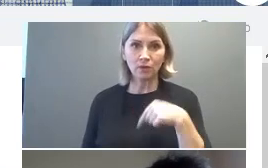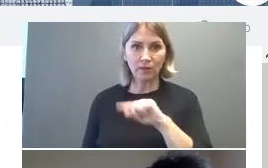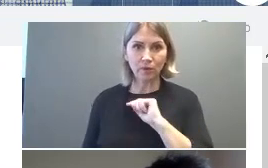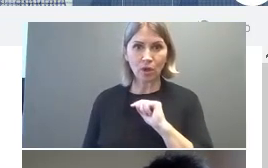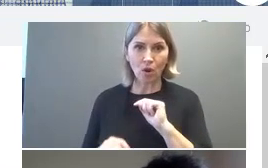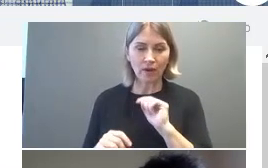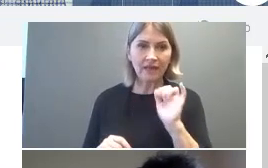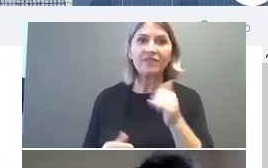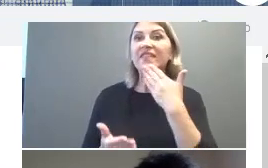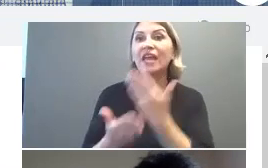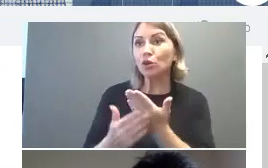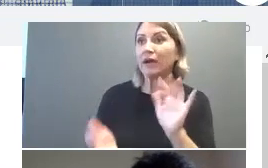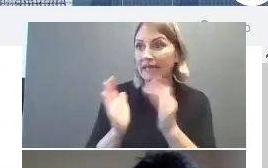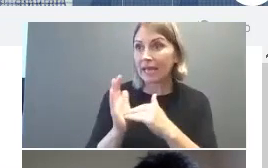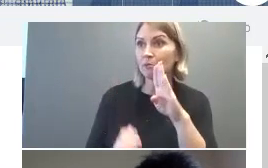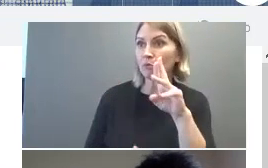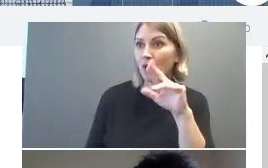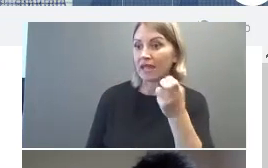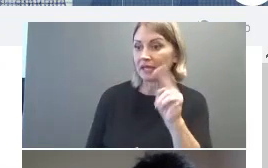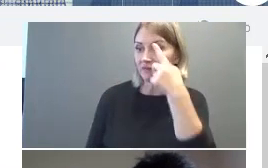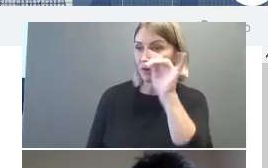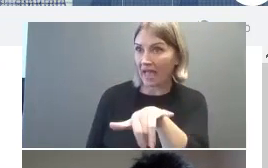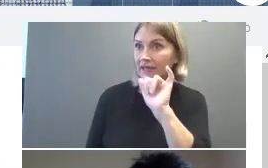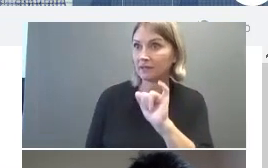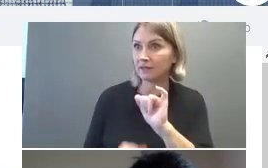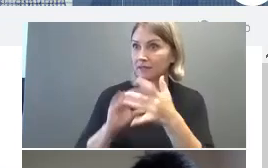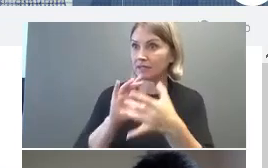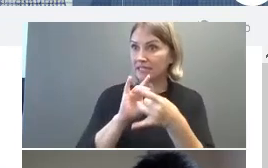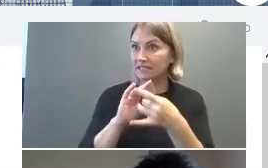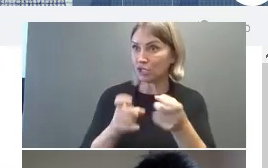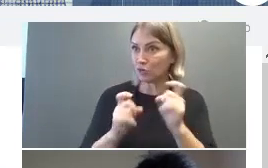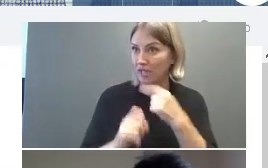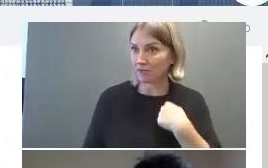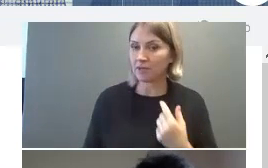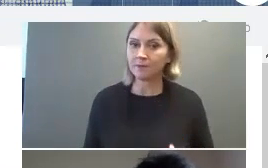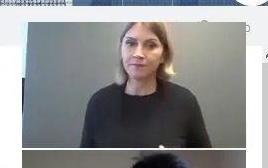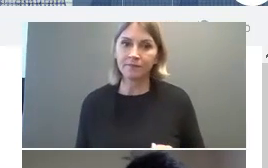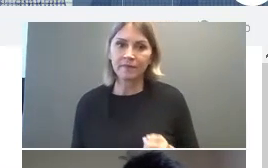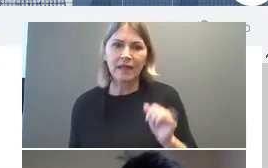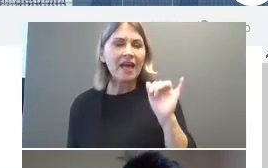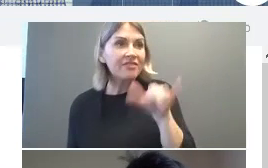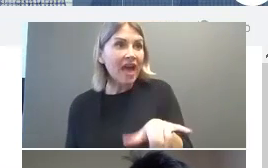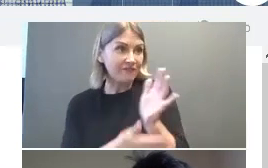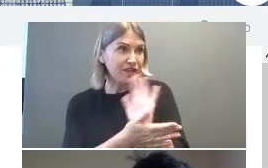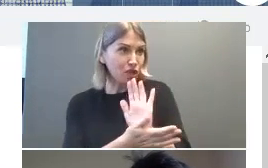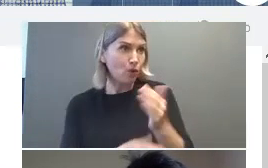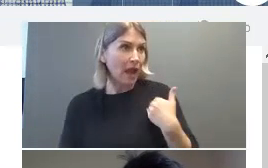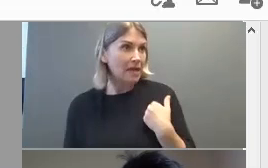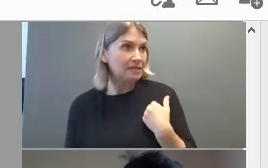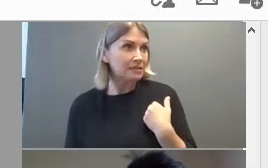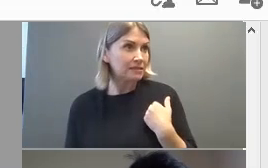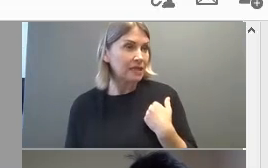again, Brian, for these links. They were extremely helpful. Yeah, the video has